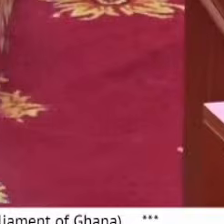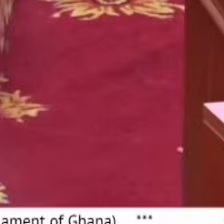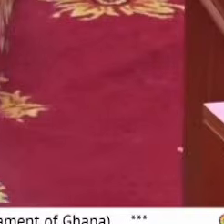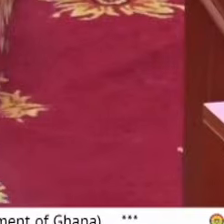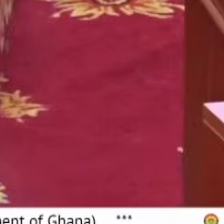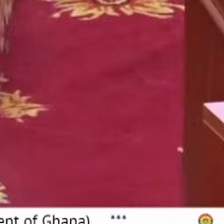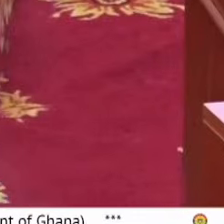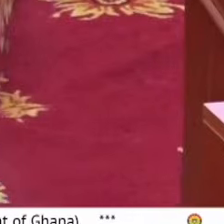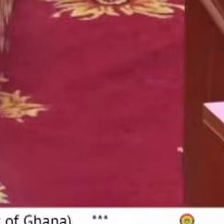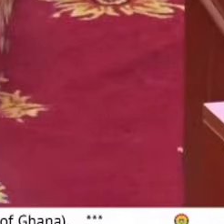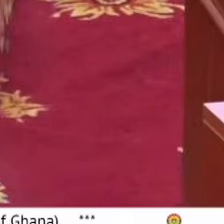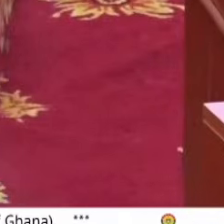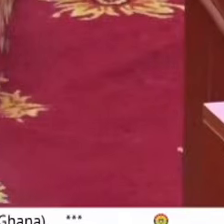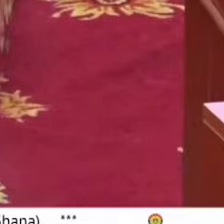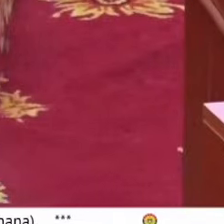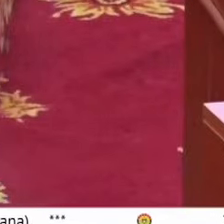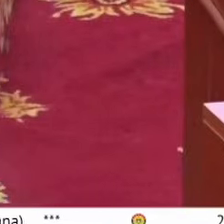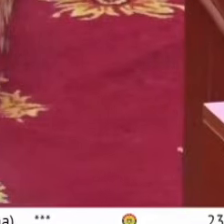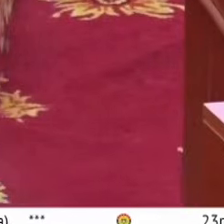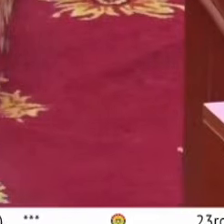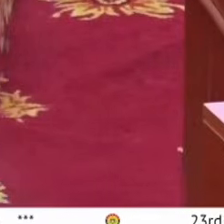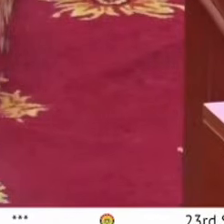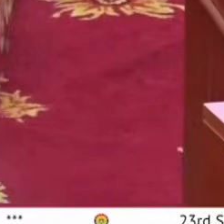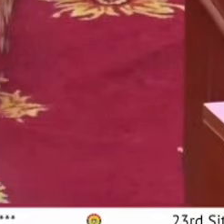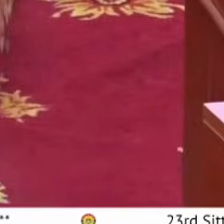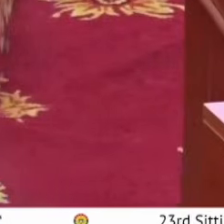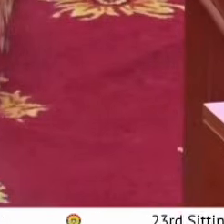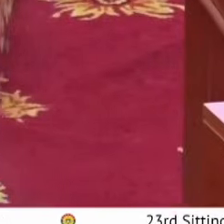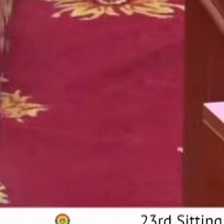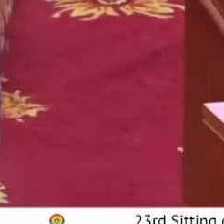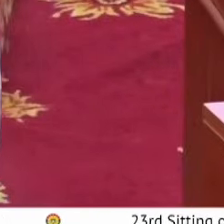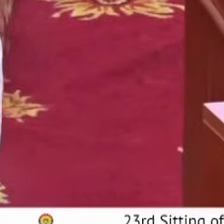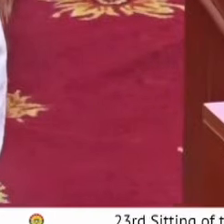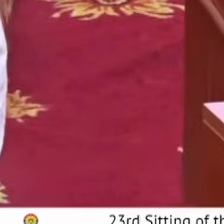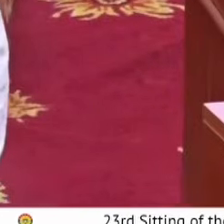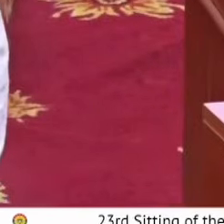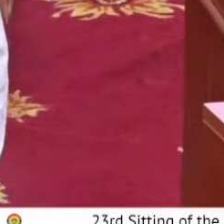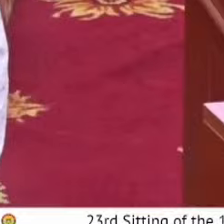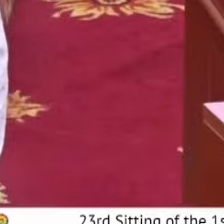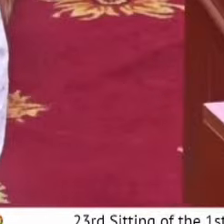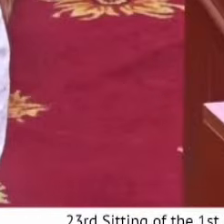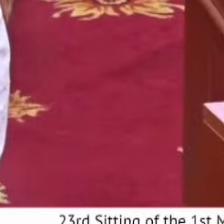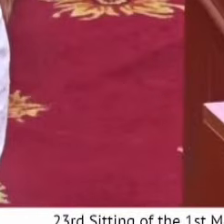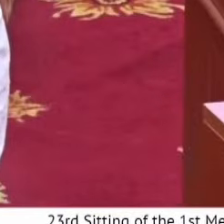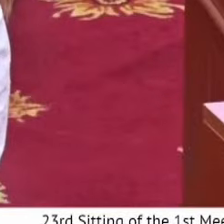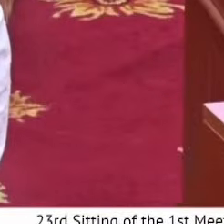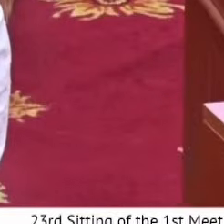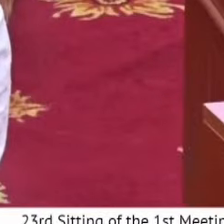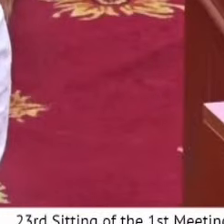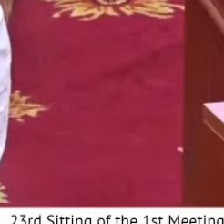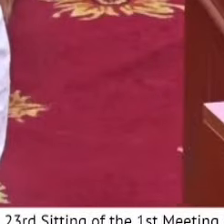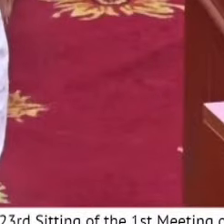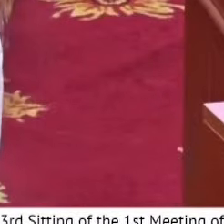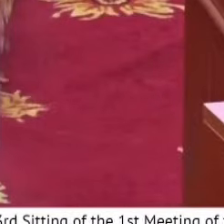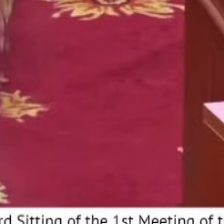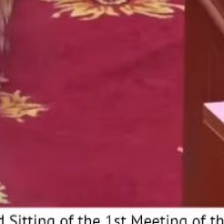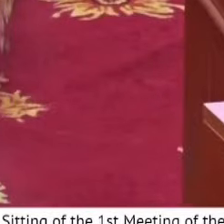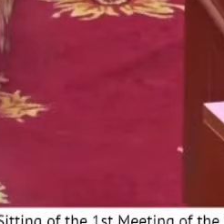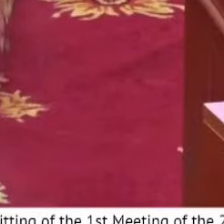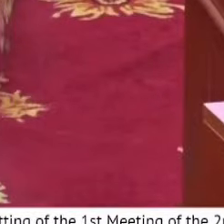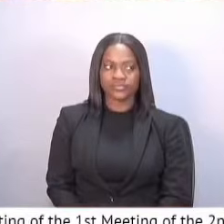Switzerland-Ghana agreement. In 2021 to date, 2 carbon market projects are being developed